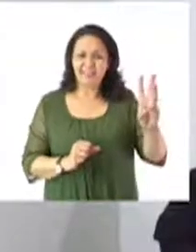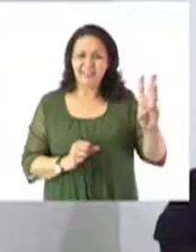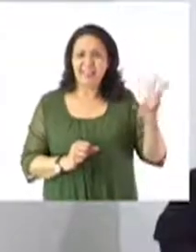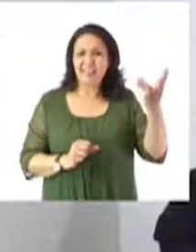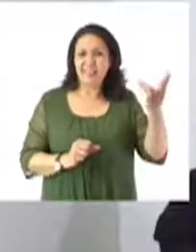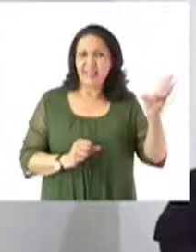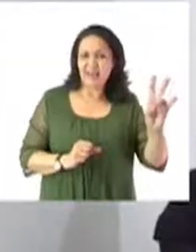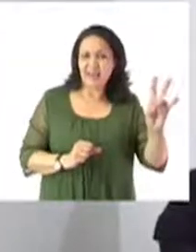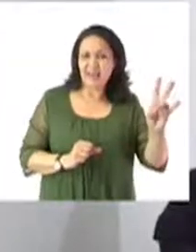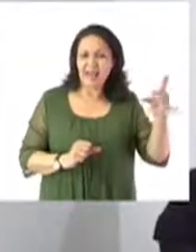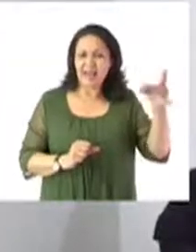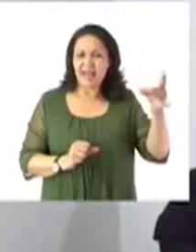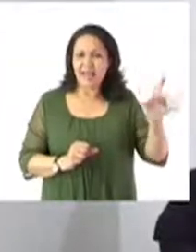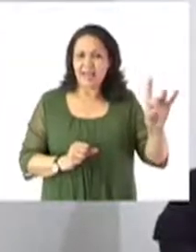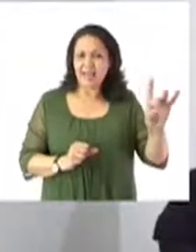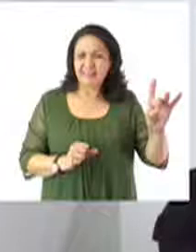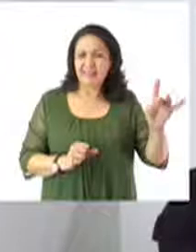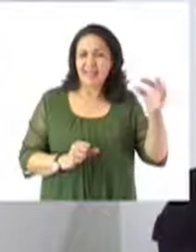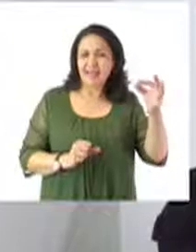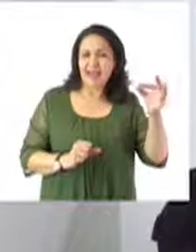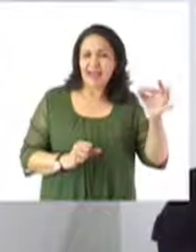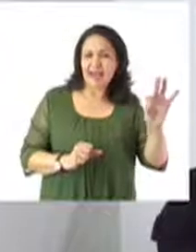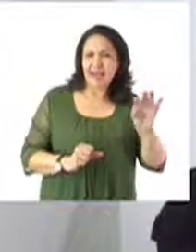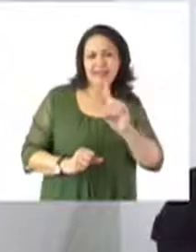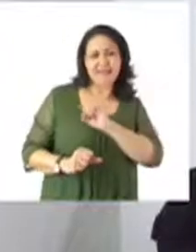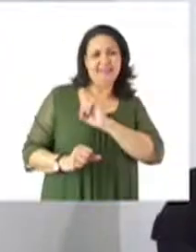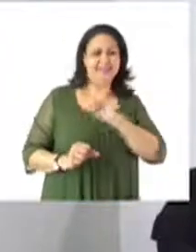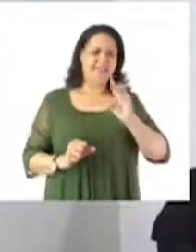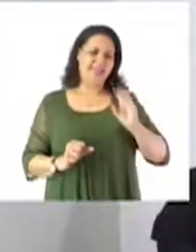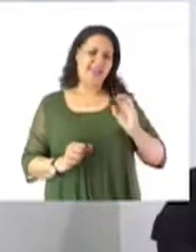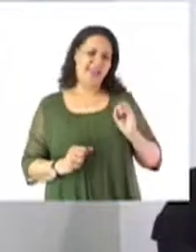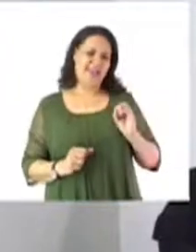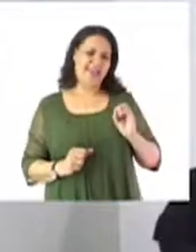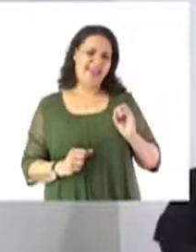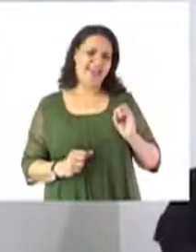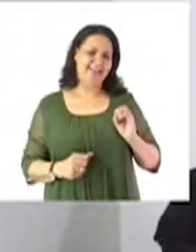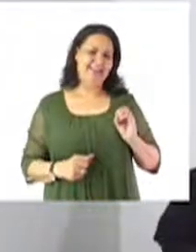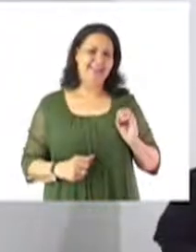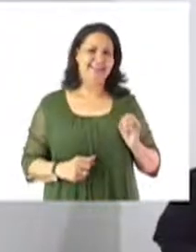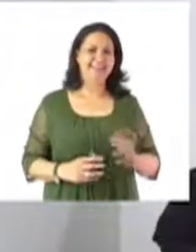6, 7, 8, 9, 10.